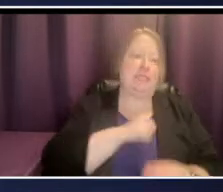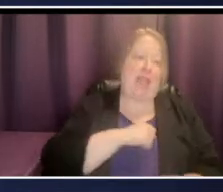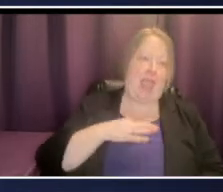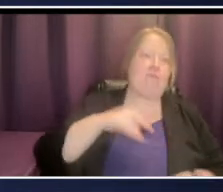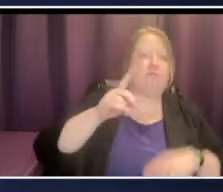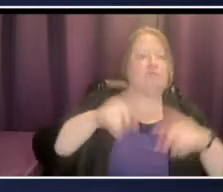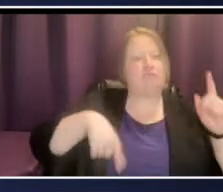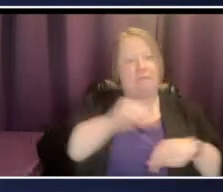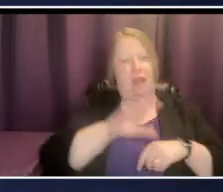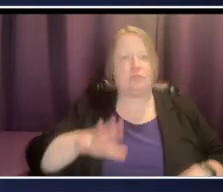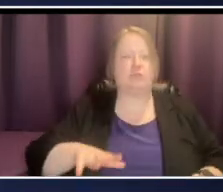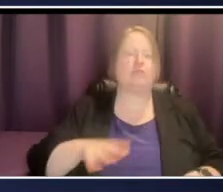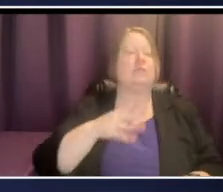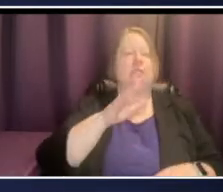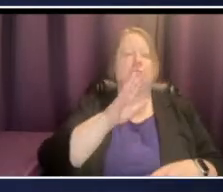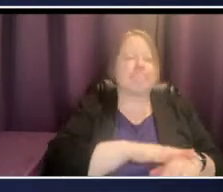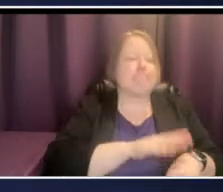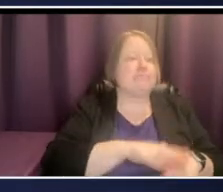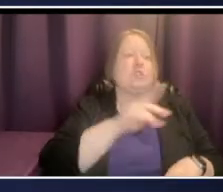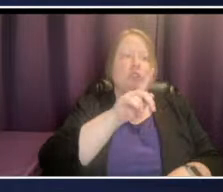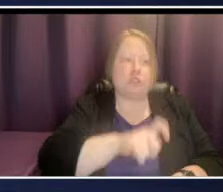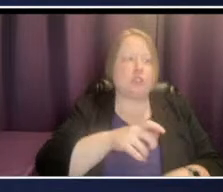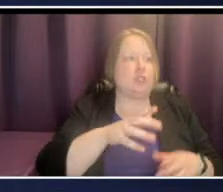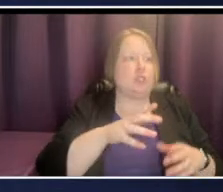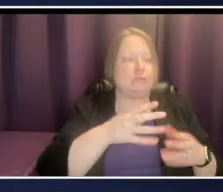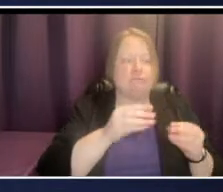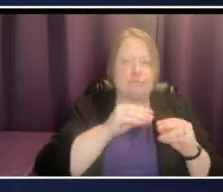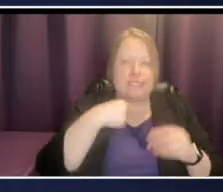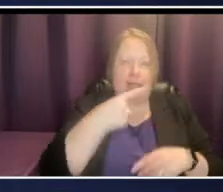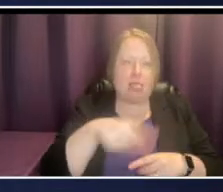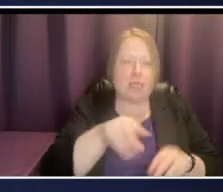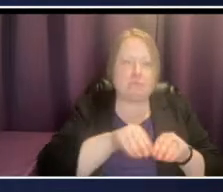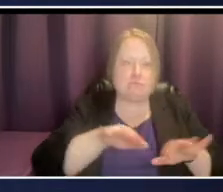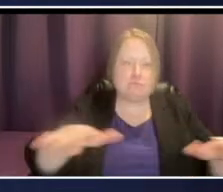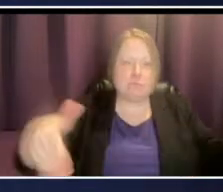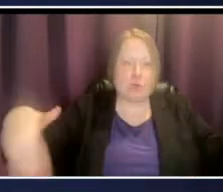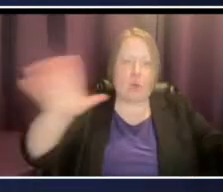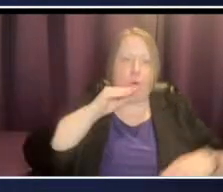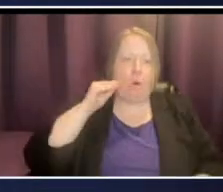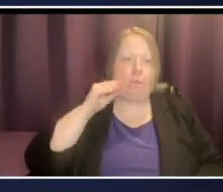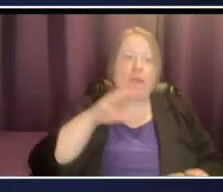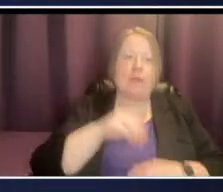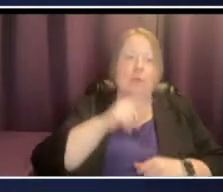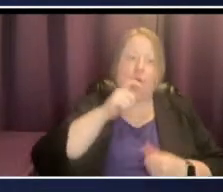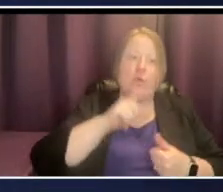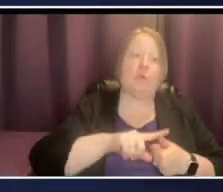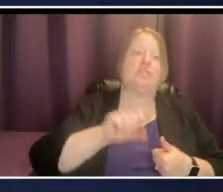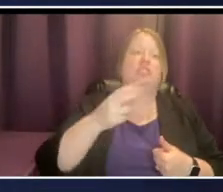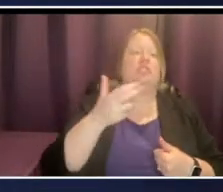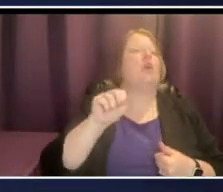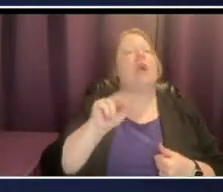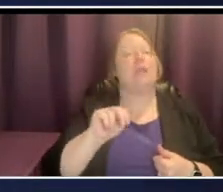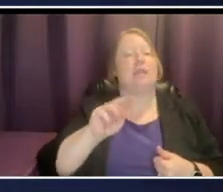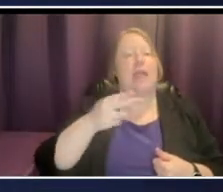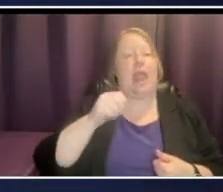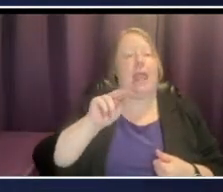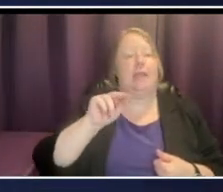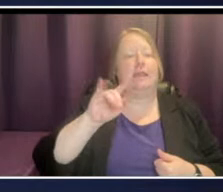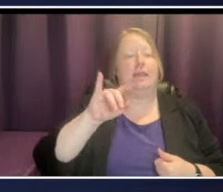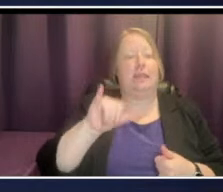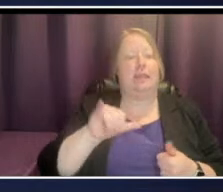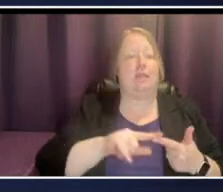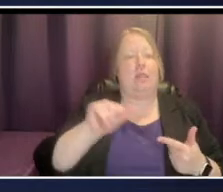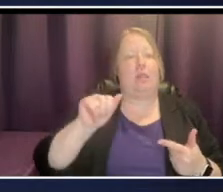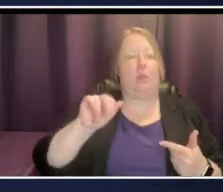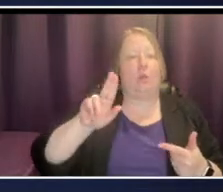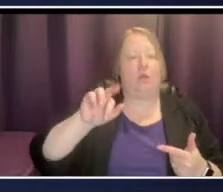and go home. They included Sean Hannity, Laura Ingraham, and other allies at Fox News, his son, Donald Trump Jr.,